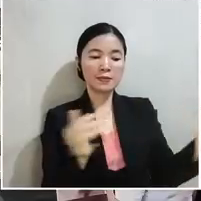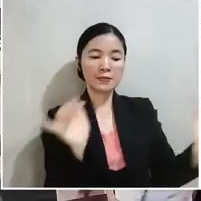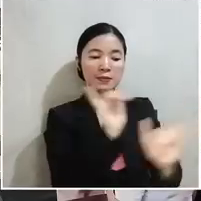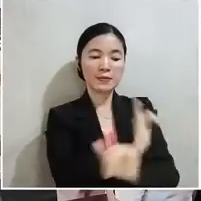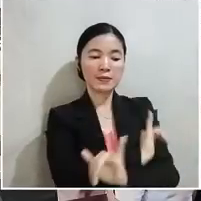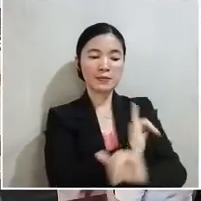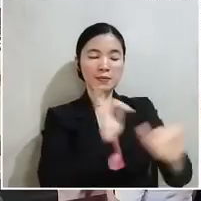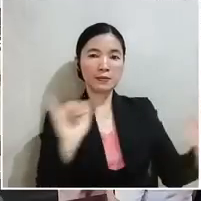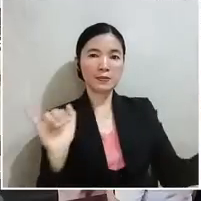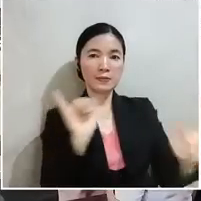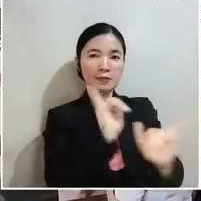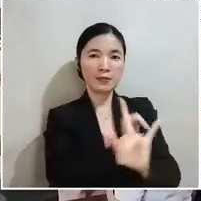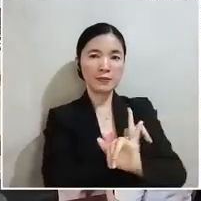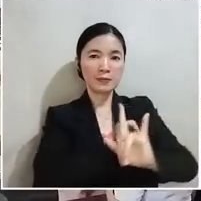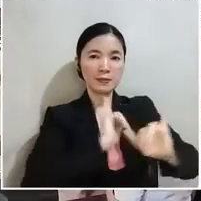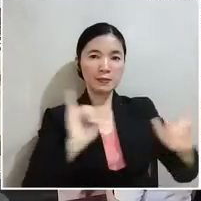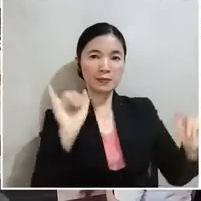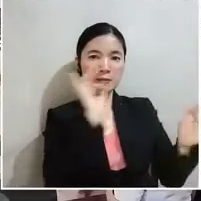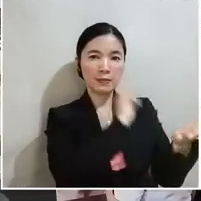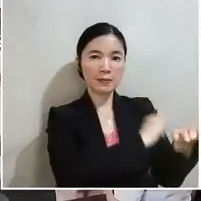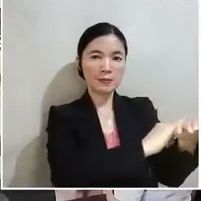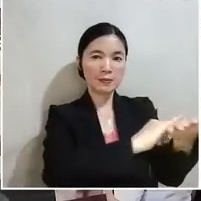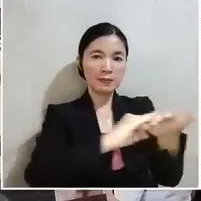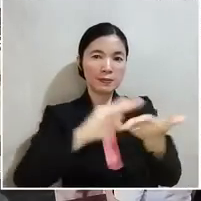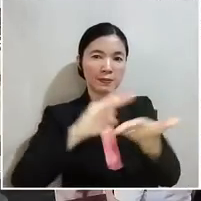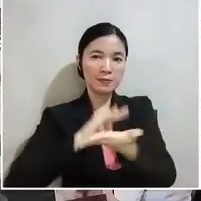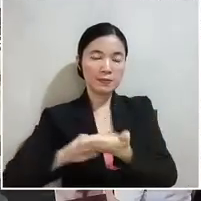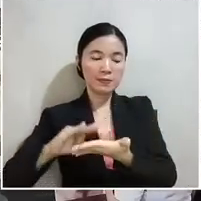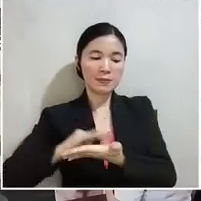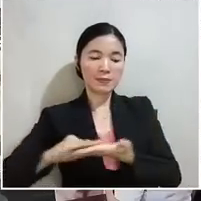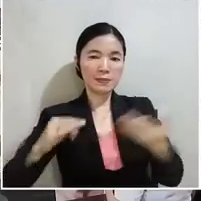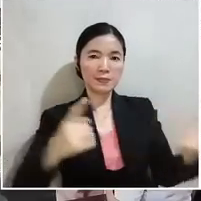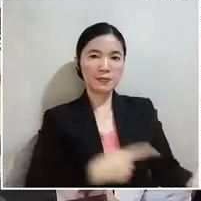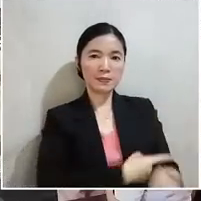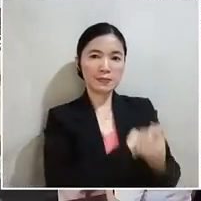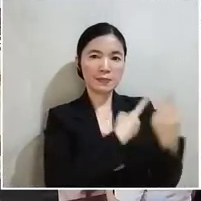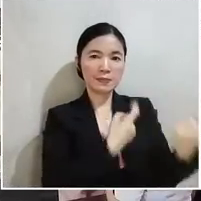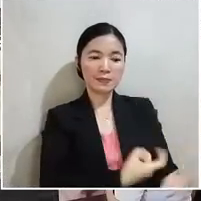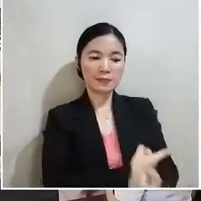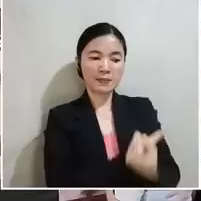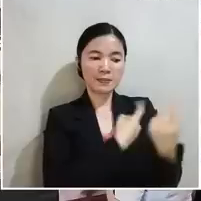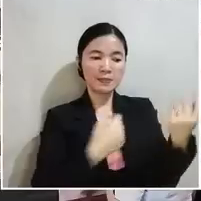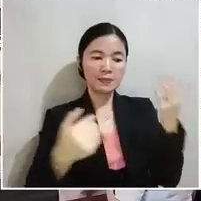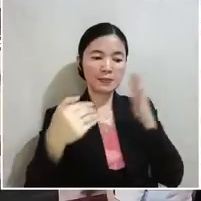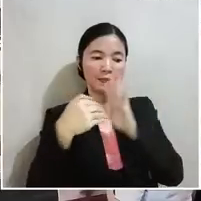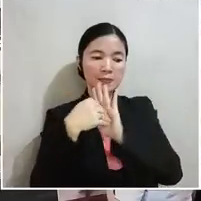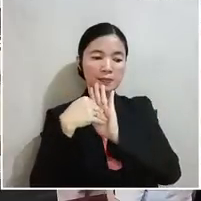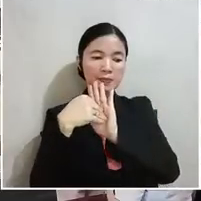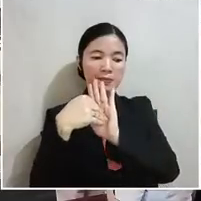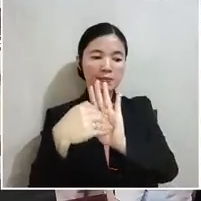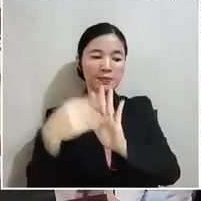we forgive those who trespass against